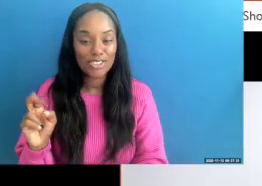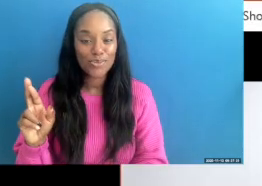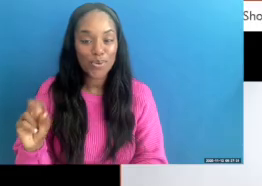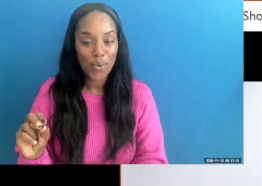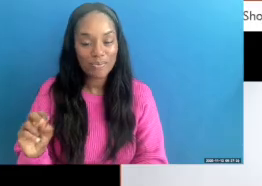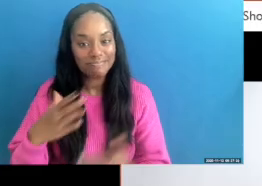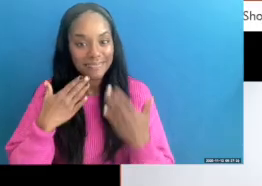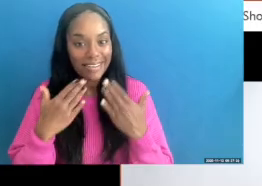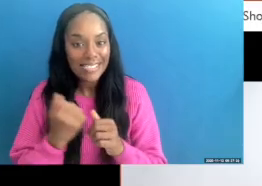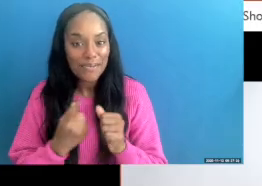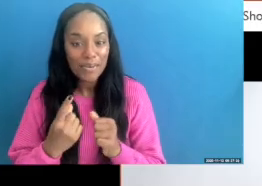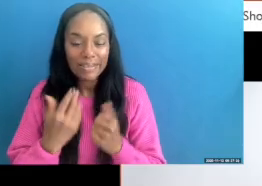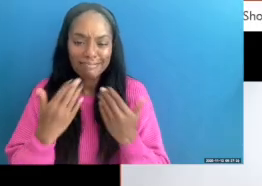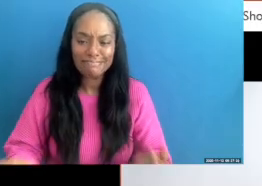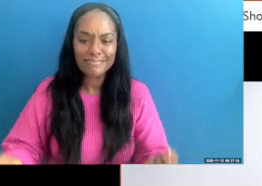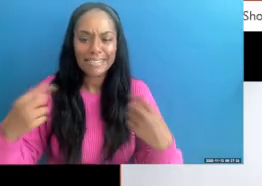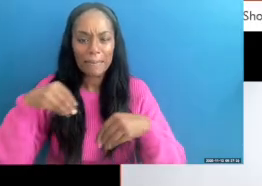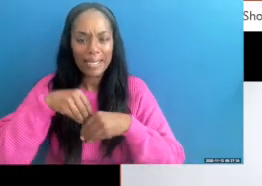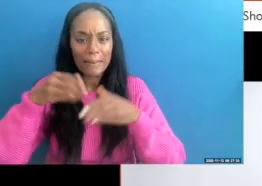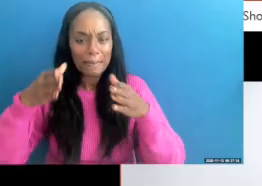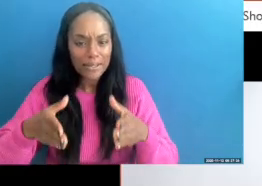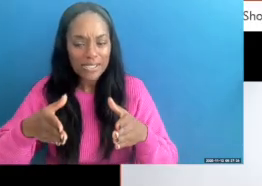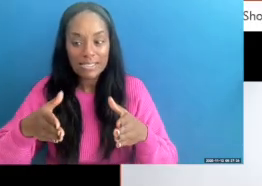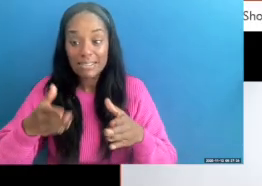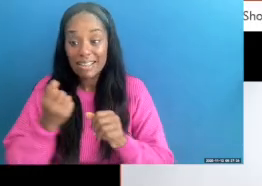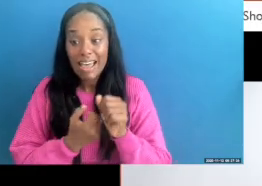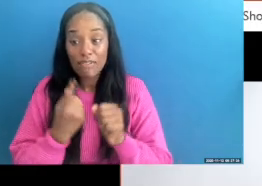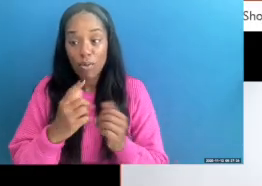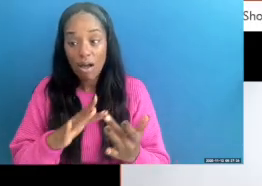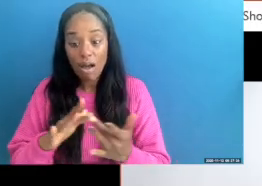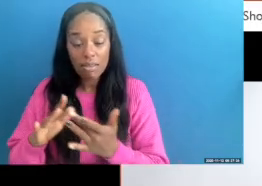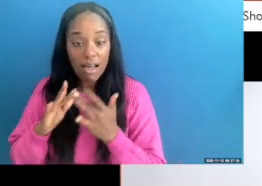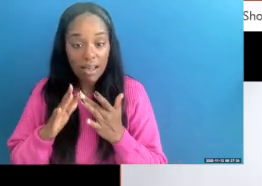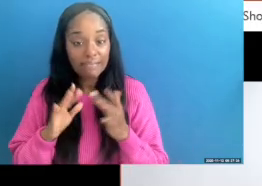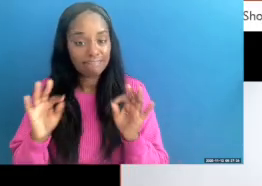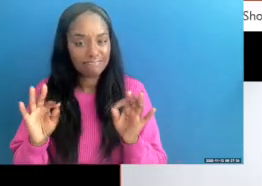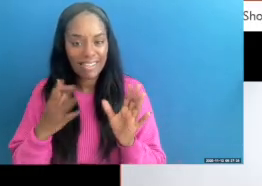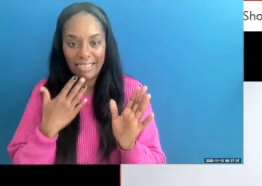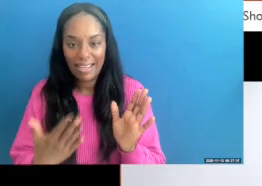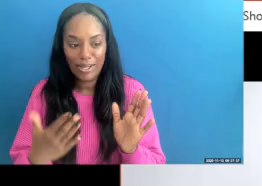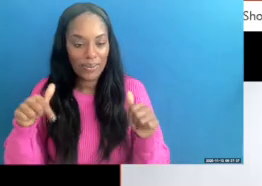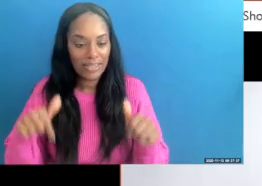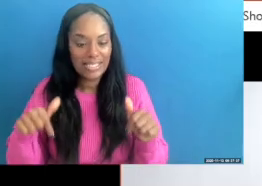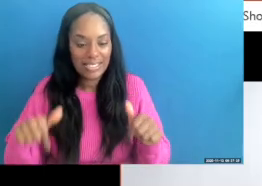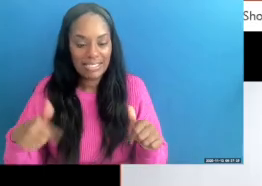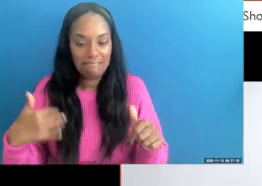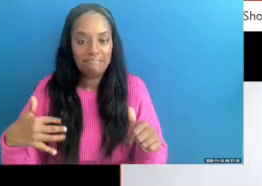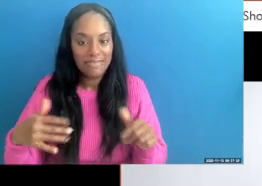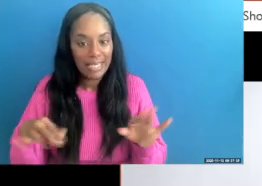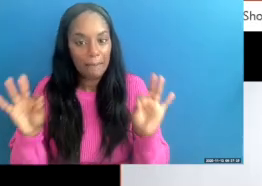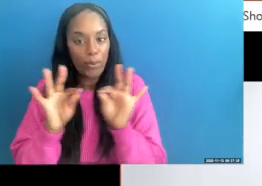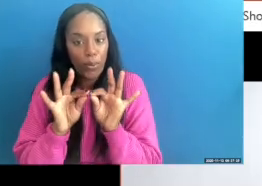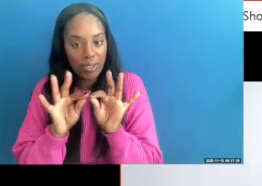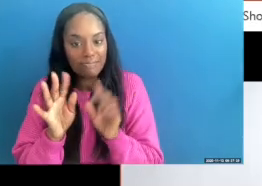everybody, thanks so much for coming here in person, particularly, and everybody online. This is really an